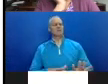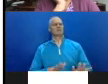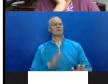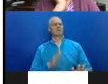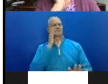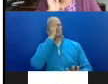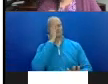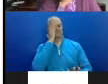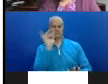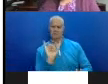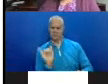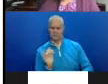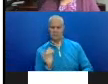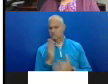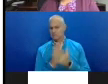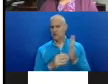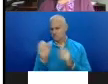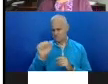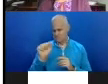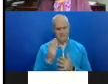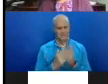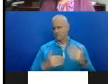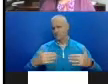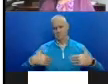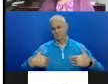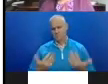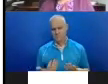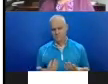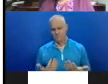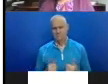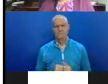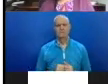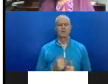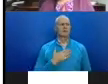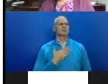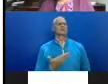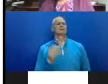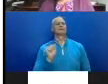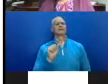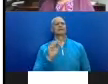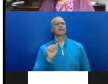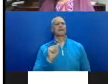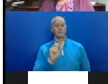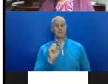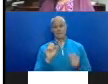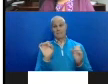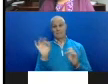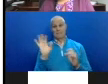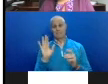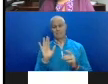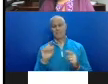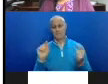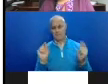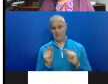well. I mean, some of them have, and some of them haven't. So actually acknowledging the abuse can be quite a painful experience for the person who's been